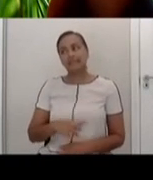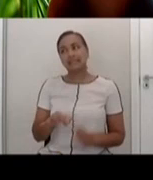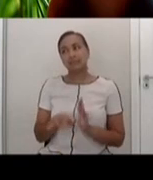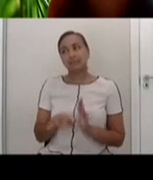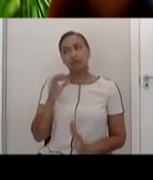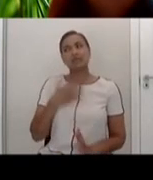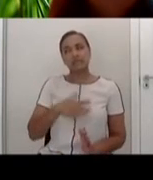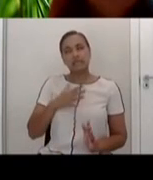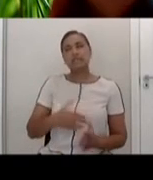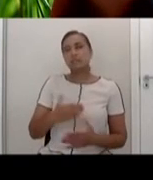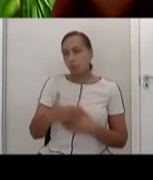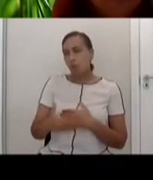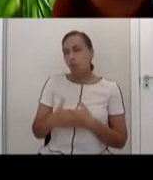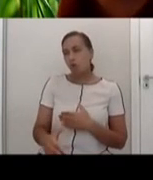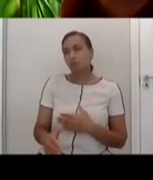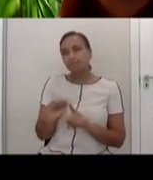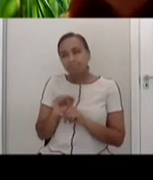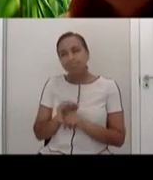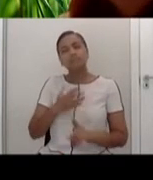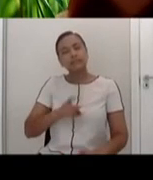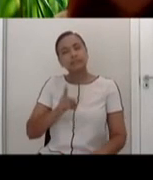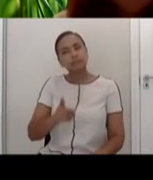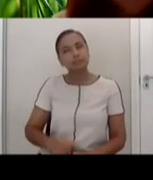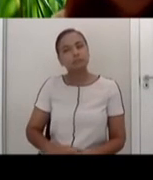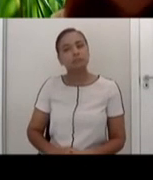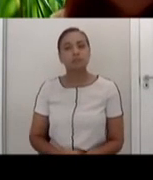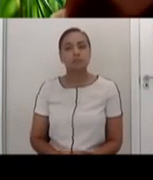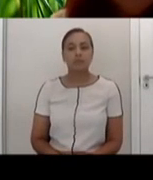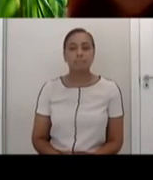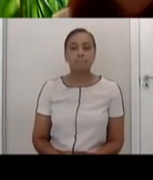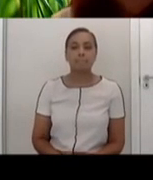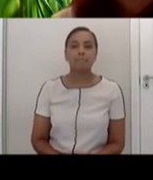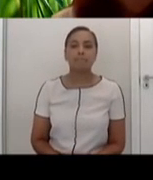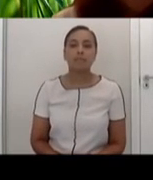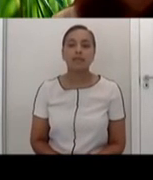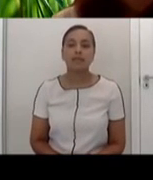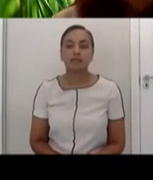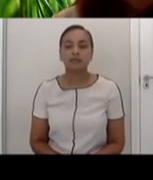Yeah. Okay, I'm going to move us on